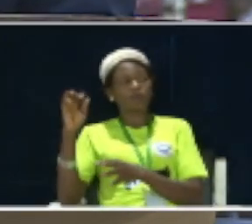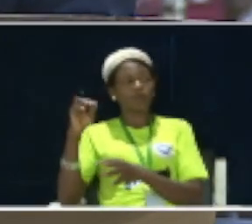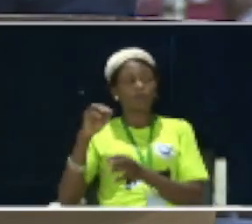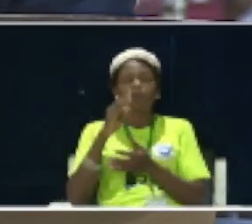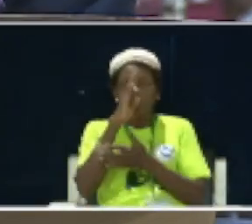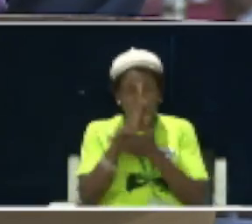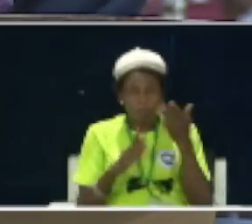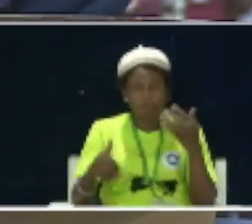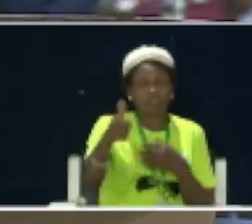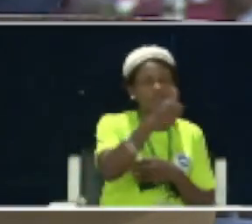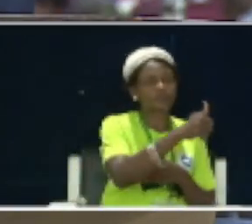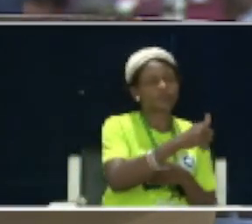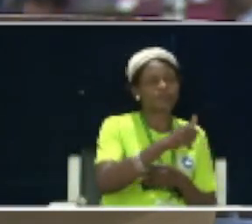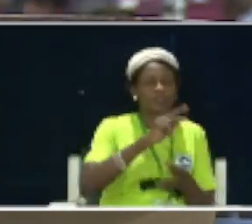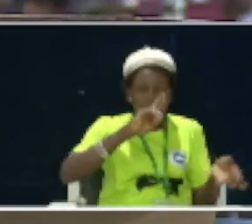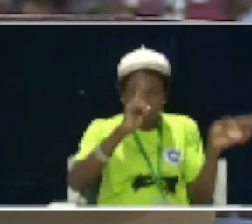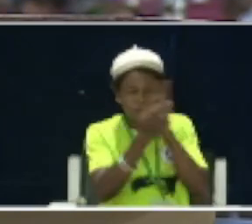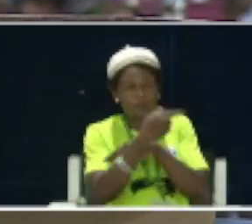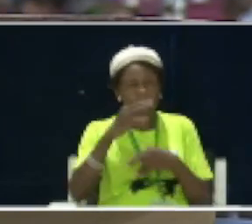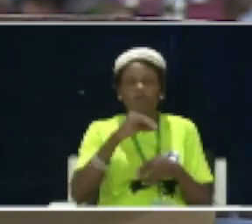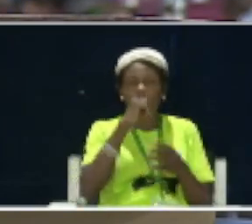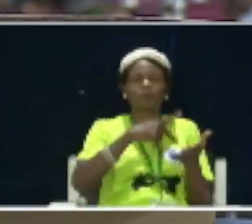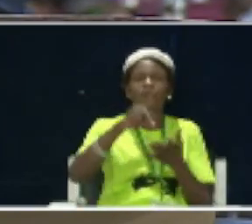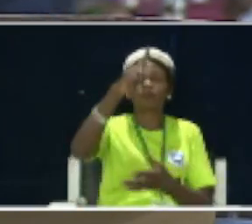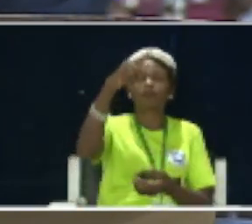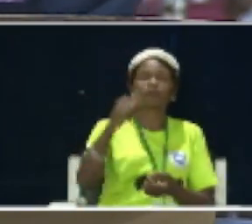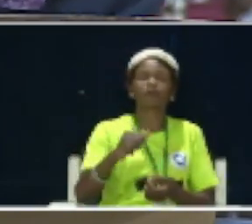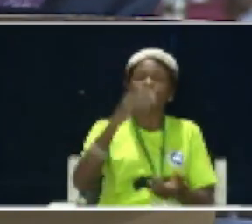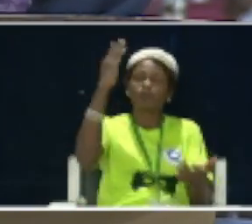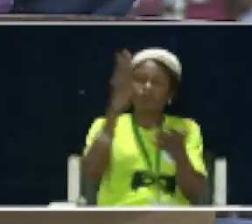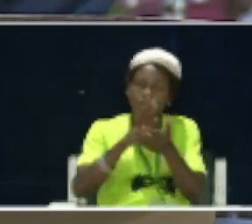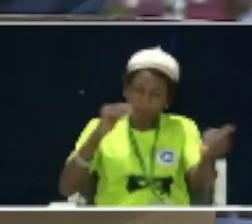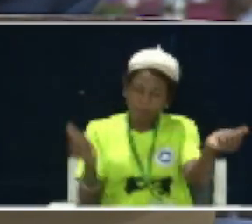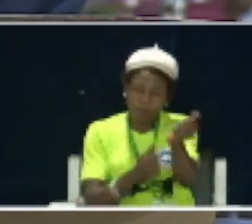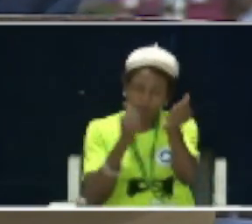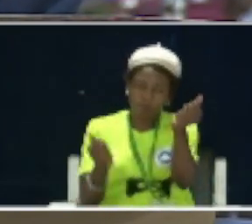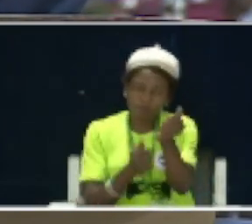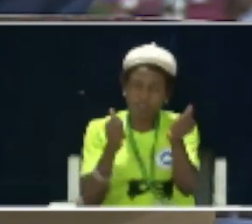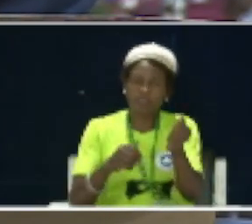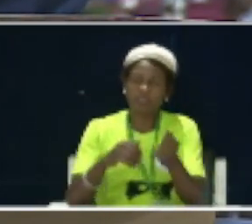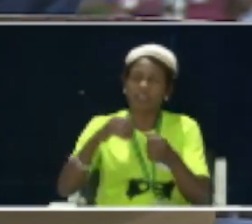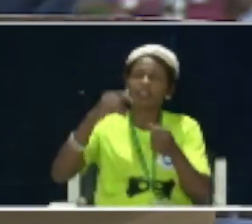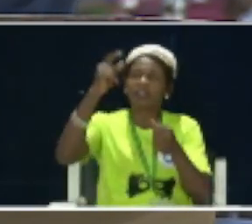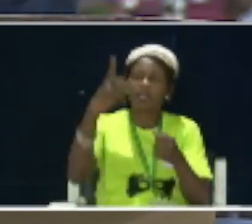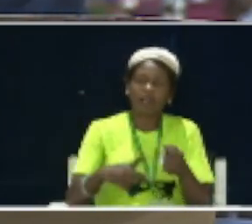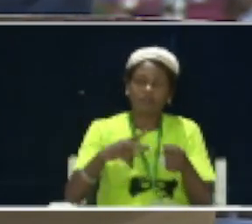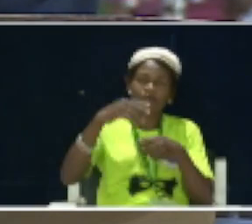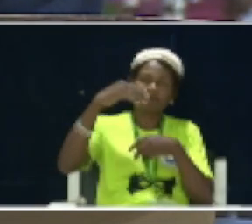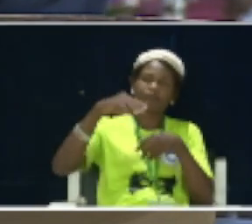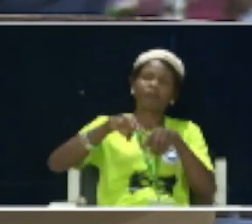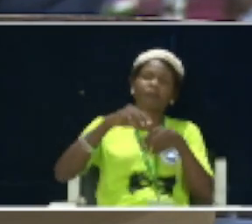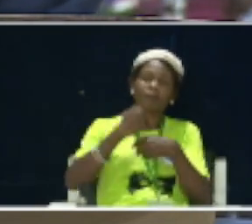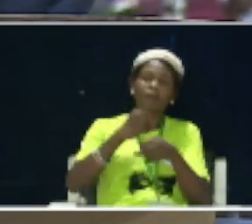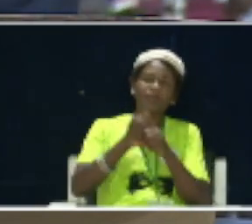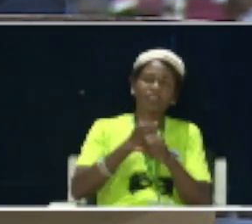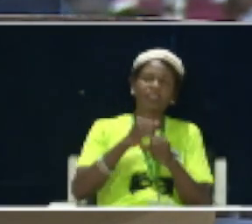Humble yourself. Repent of not paying tithes. Stop following half-baked bishops